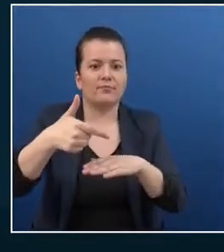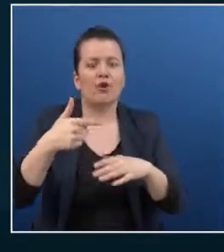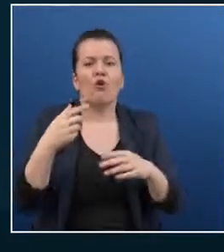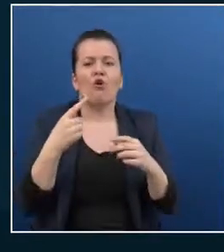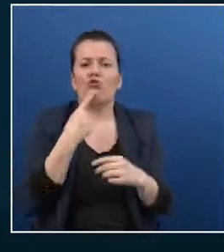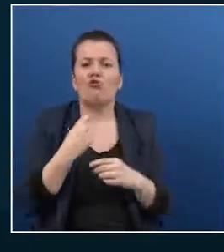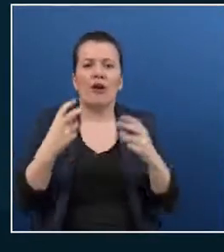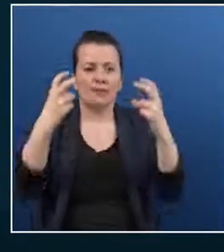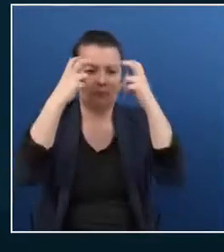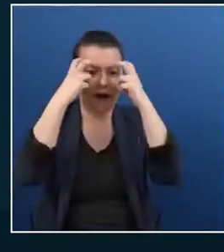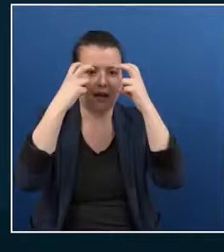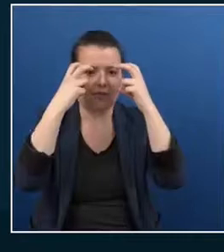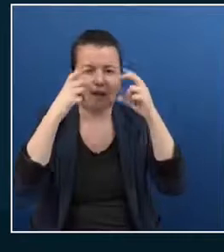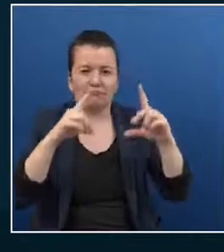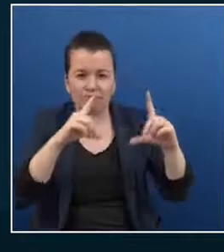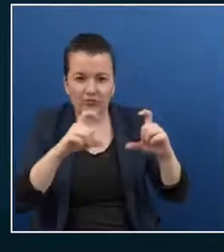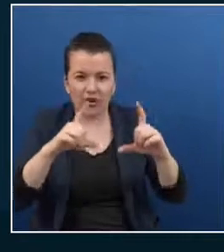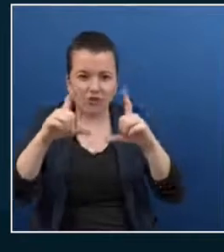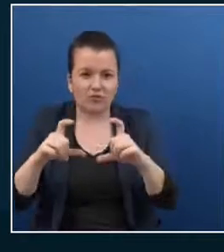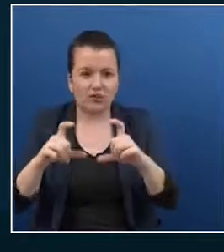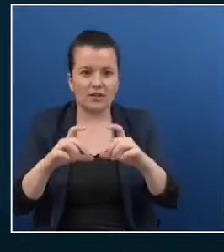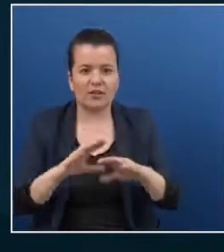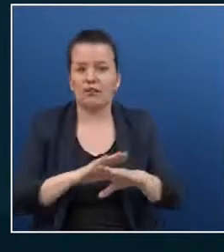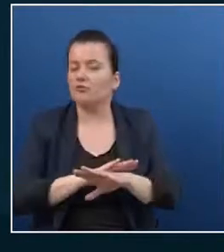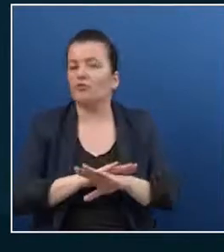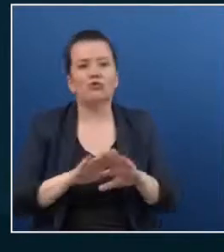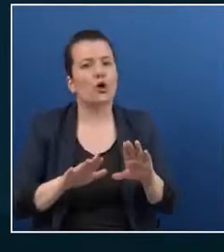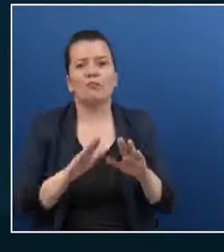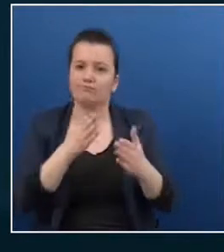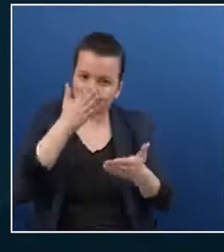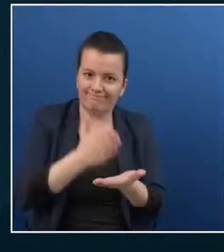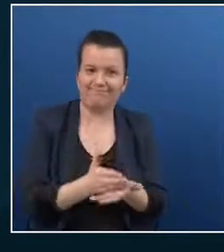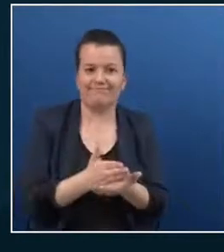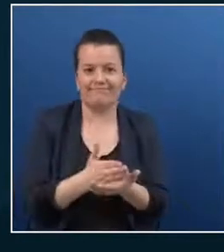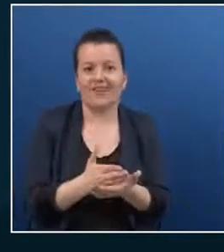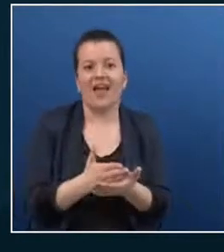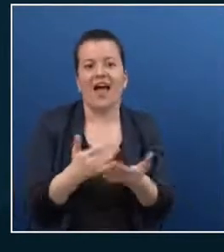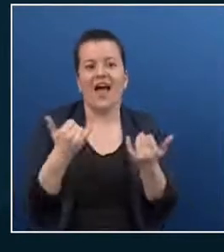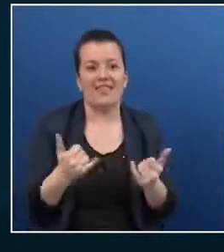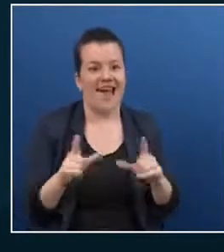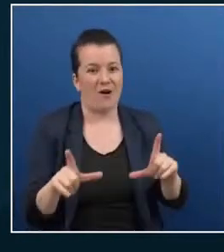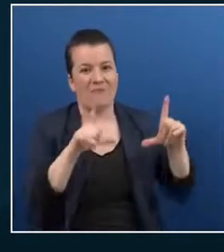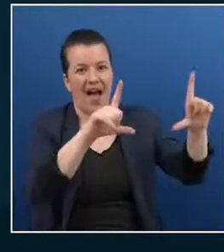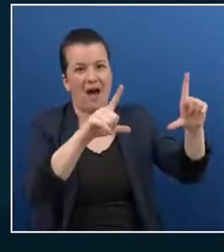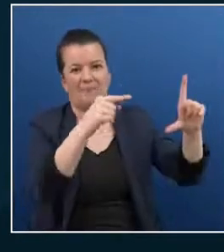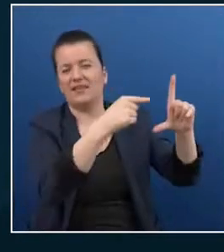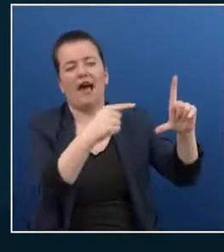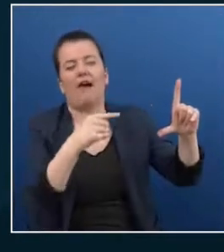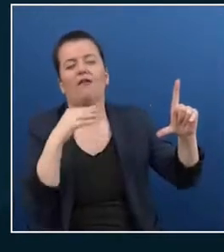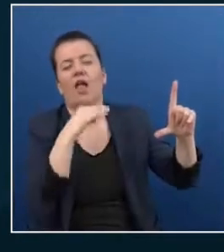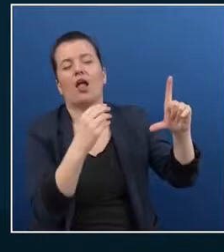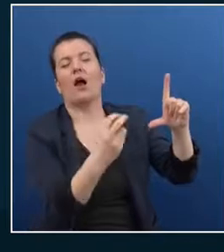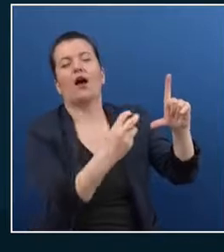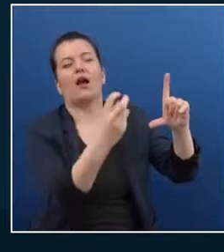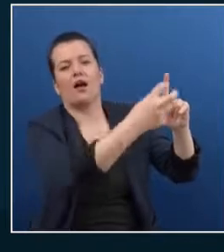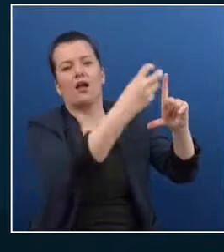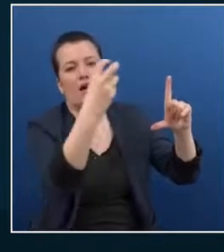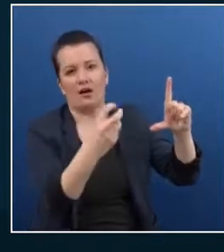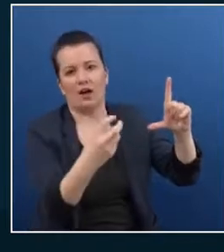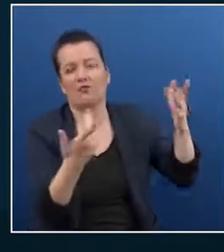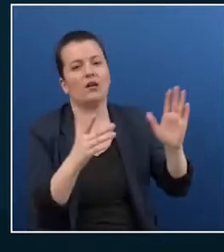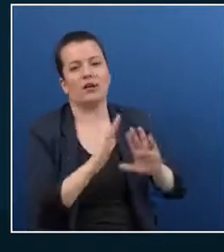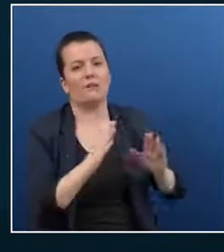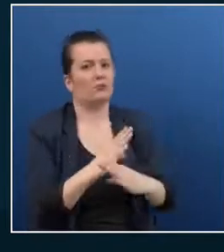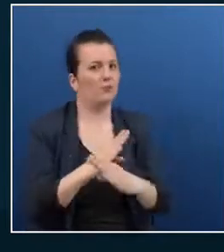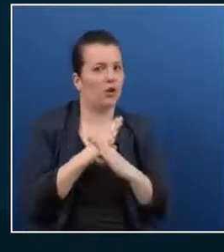fake. Those don't exist there on that map exactly. But it's the same kind of